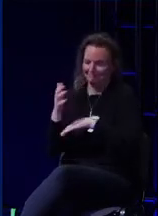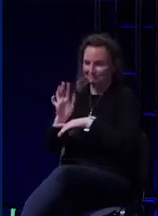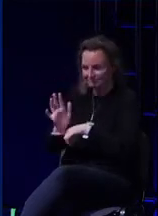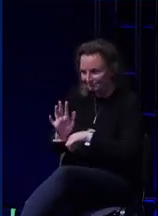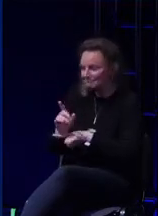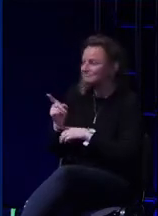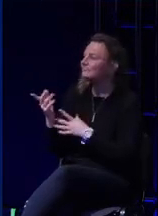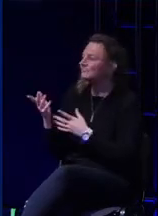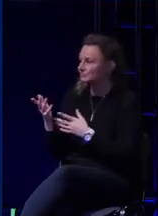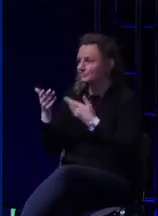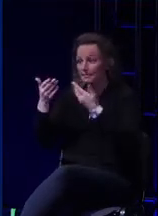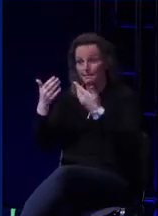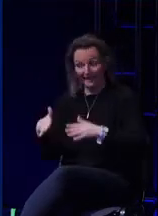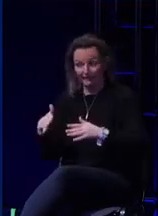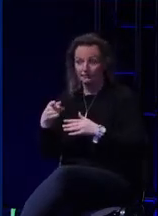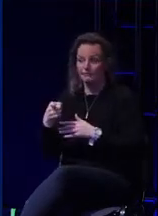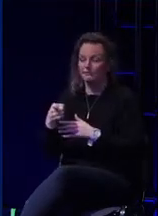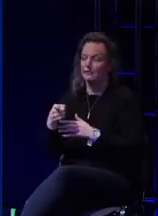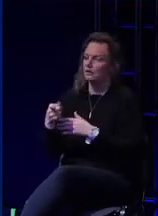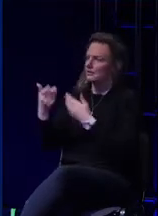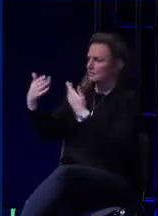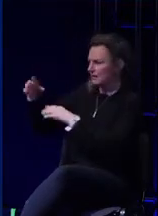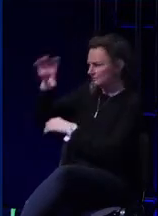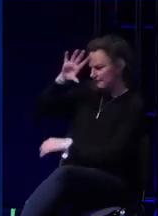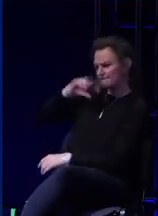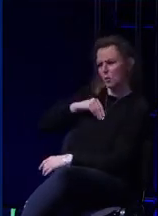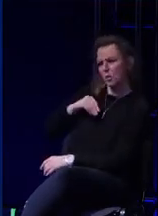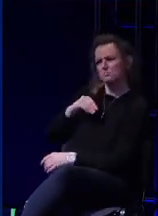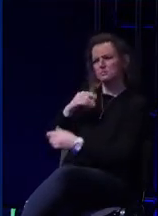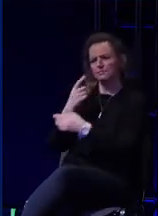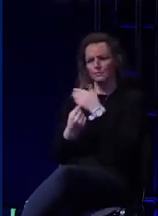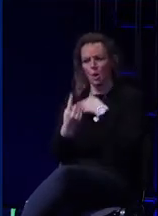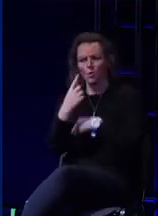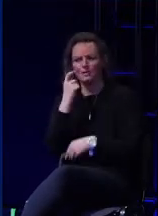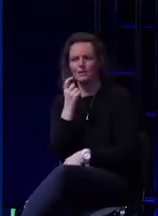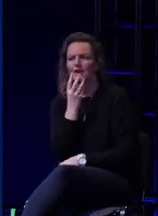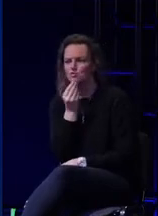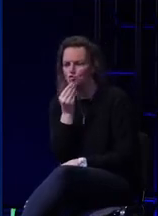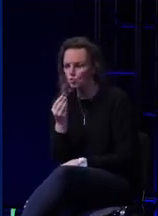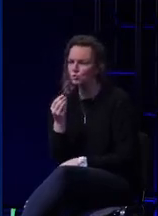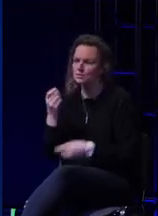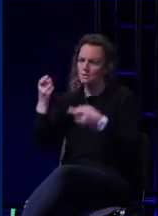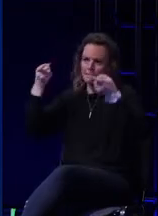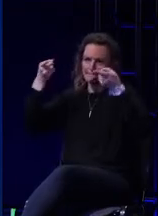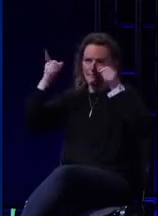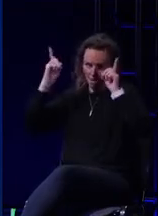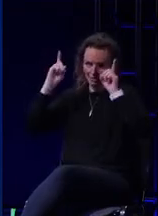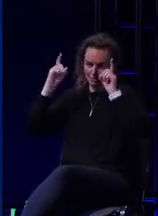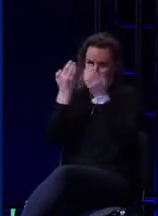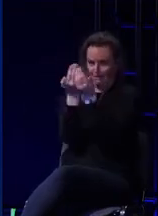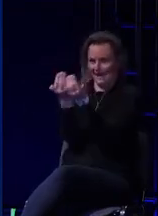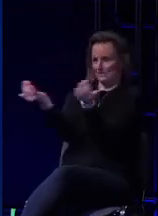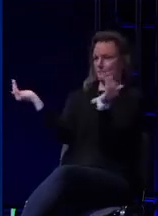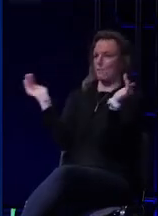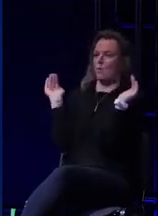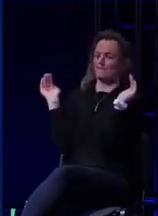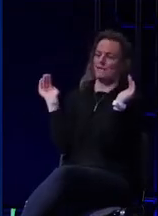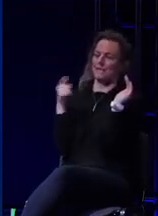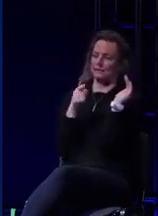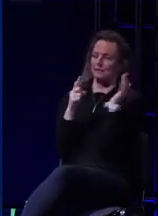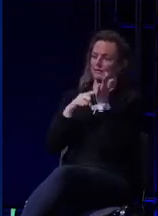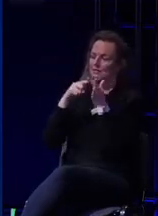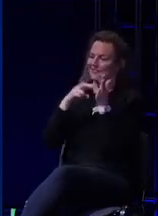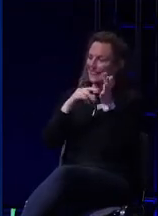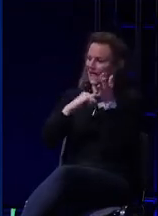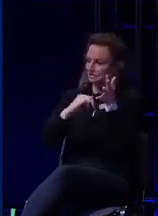We were told that we could only use master anamorphic because they were the only thing that could